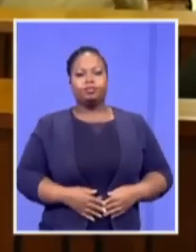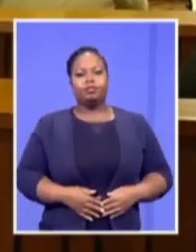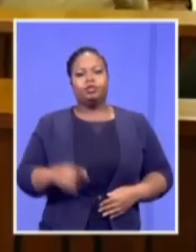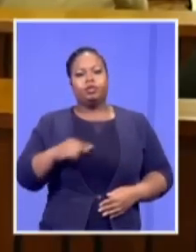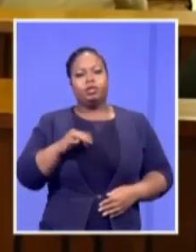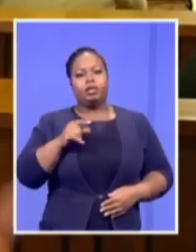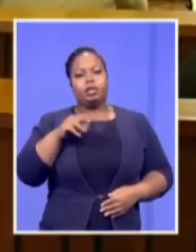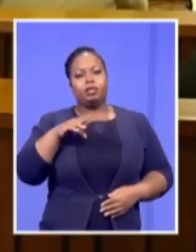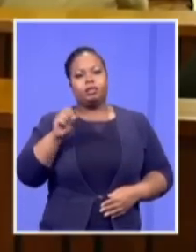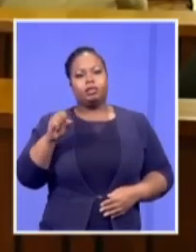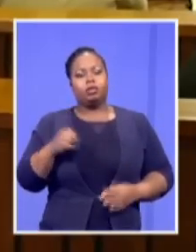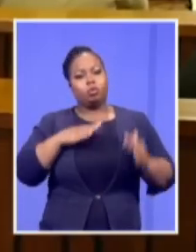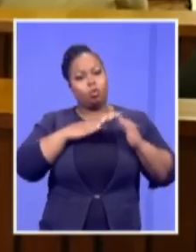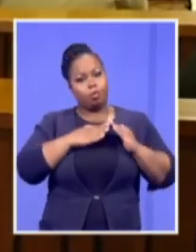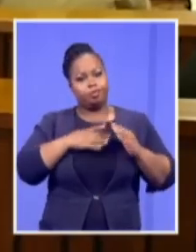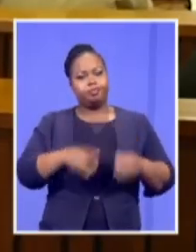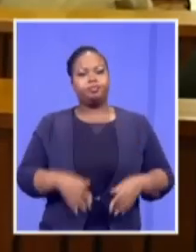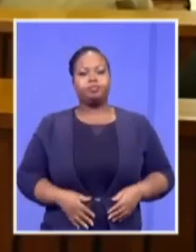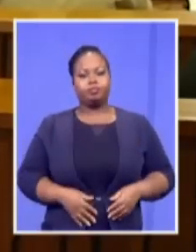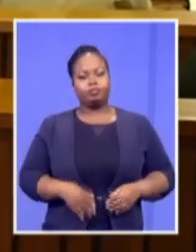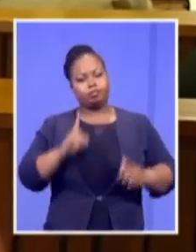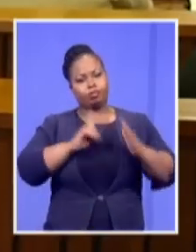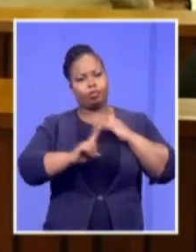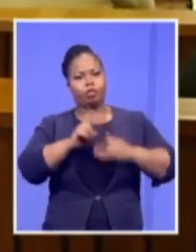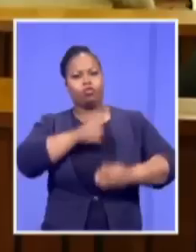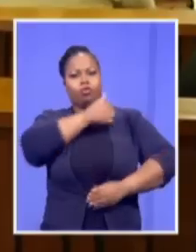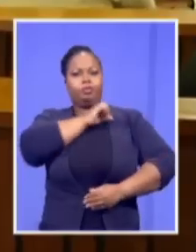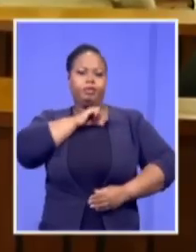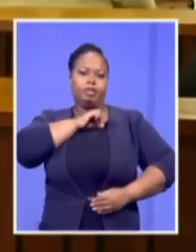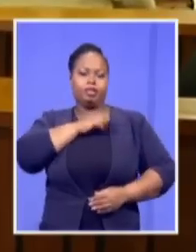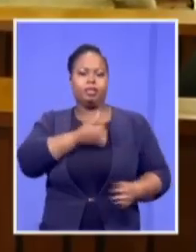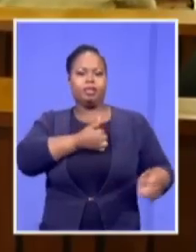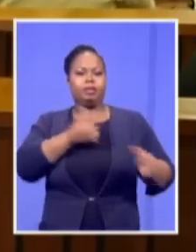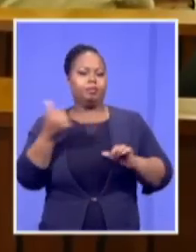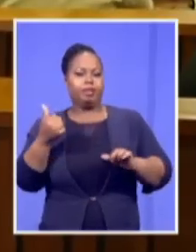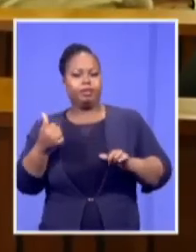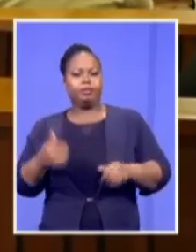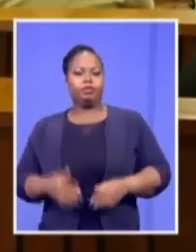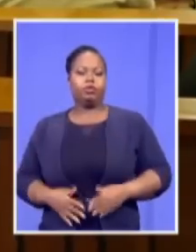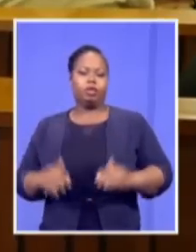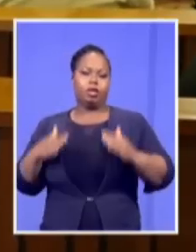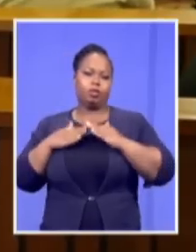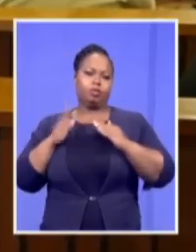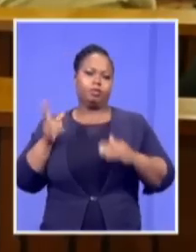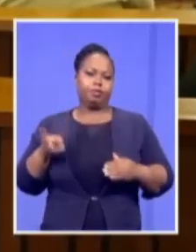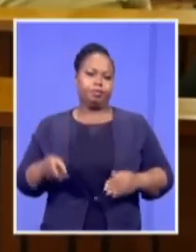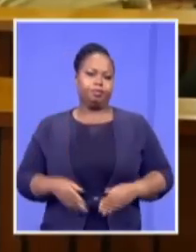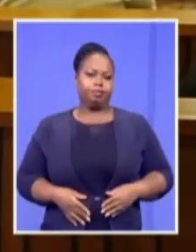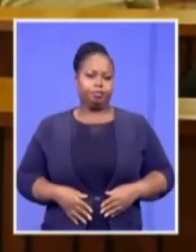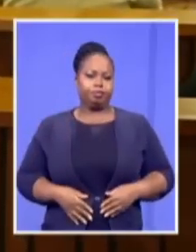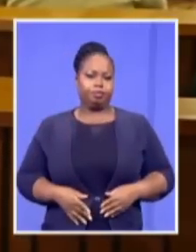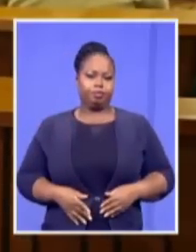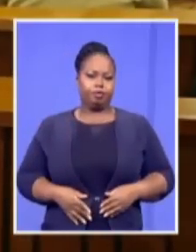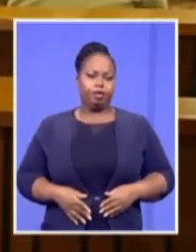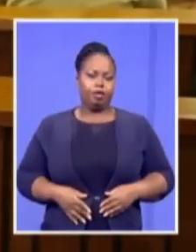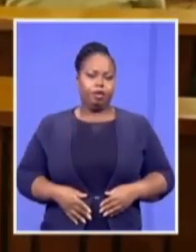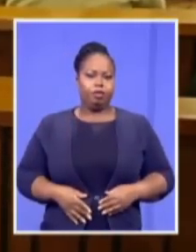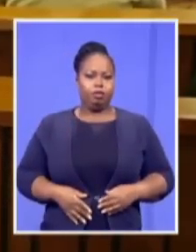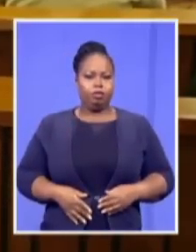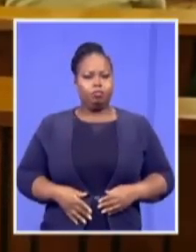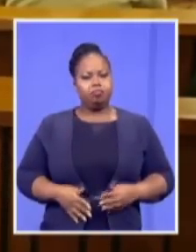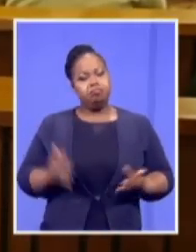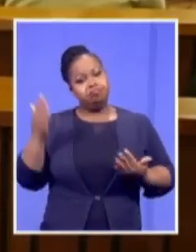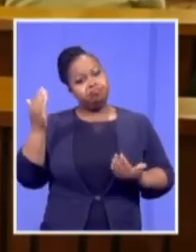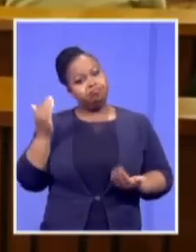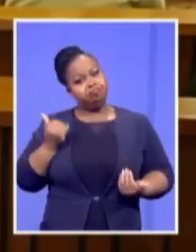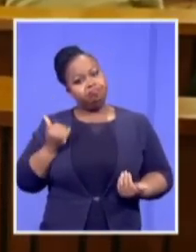Khumalo's home, who went with him to the hospital and also went back with him to the house again after they'd come from the hospital. So we're expecting